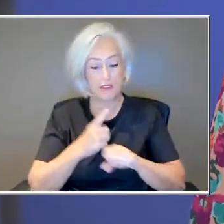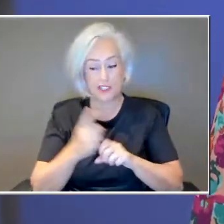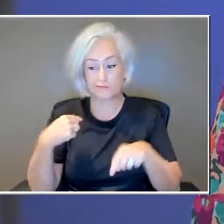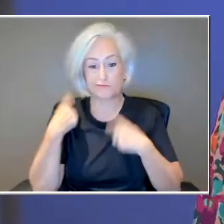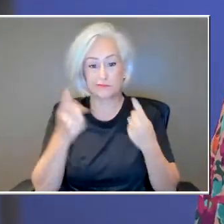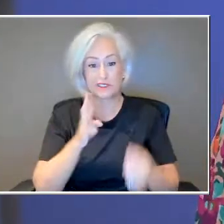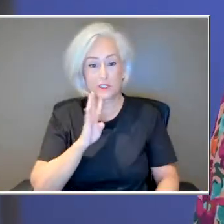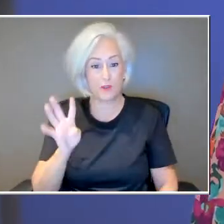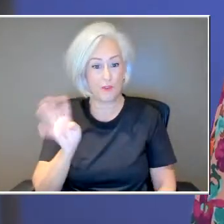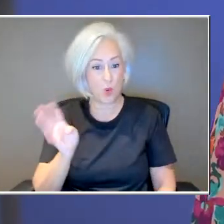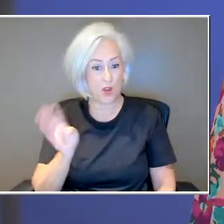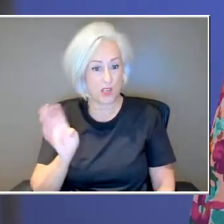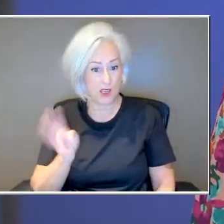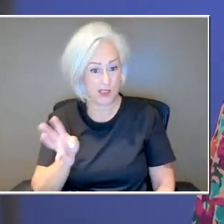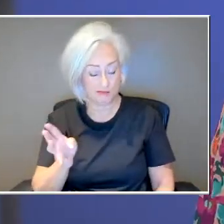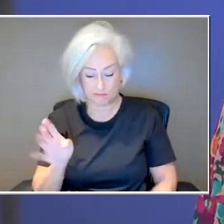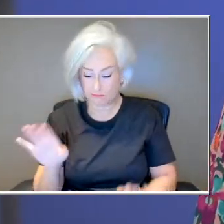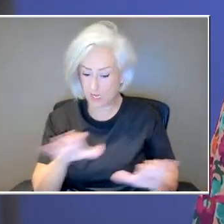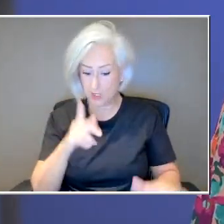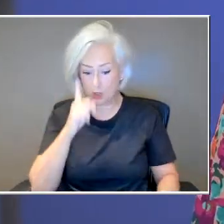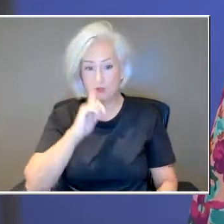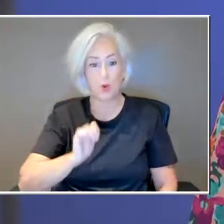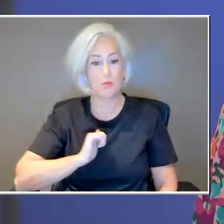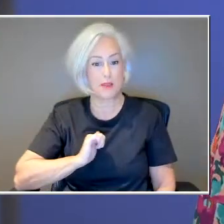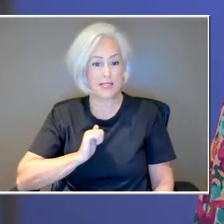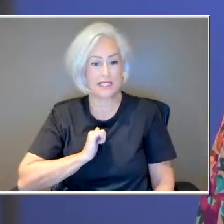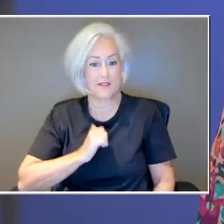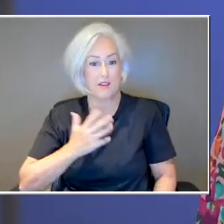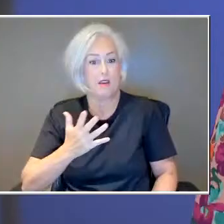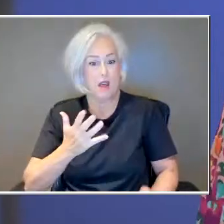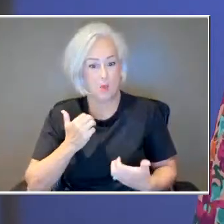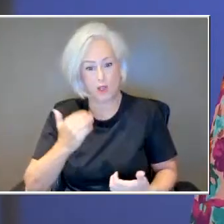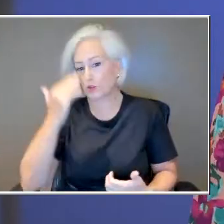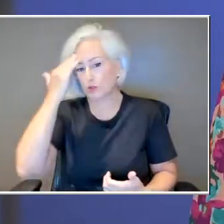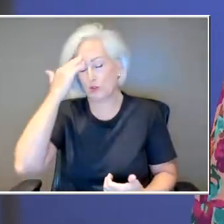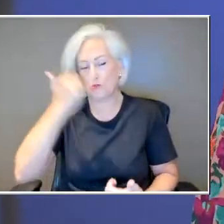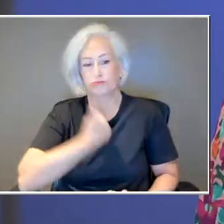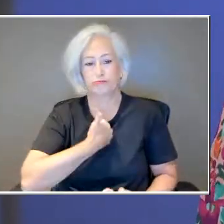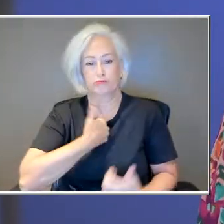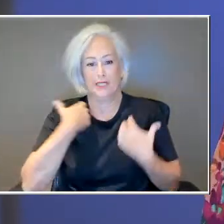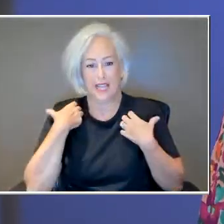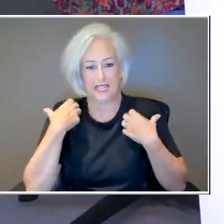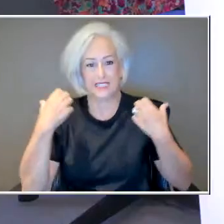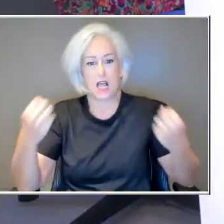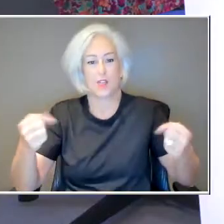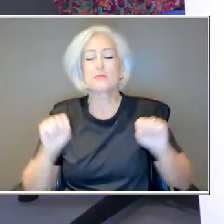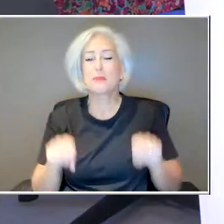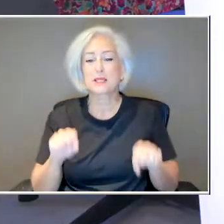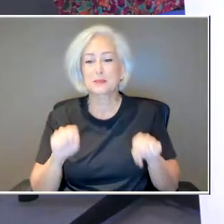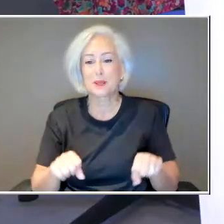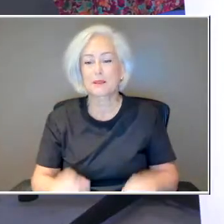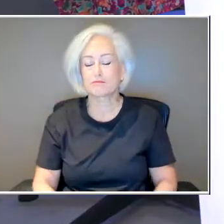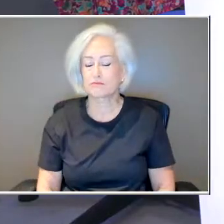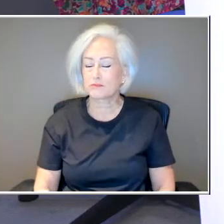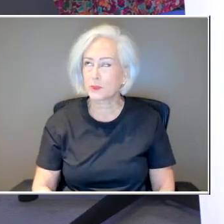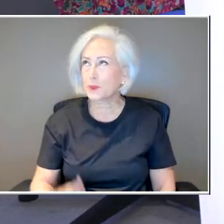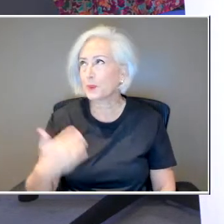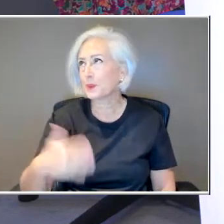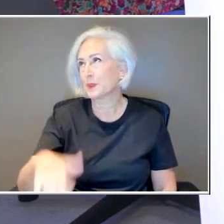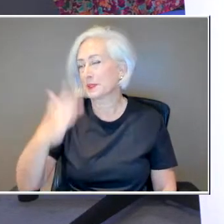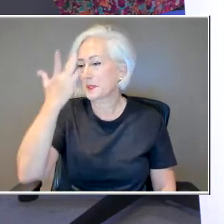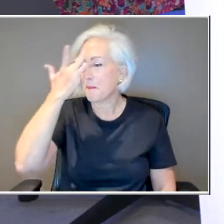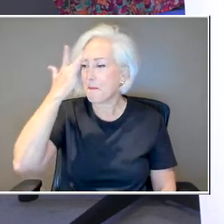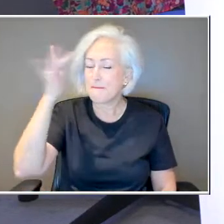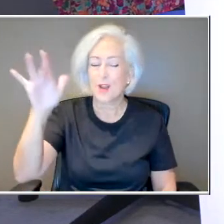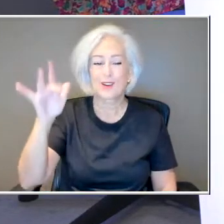myself because I want to know that I'm as healthy as I can possibly be. really smart. I know you love to hear that. I do love